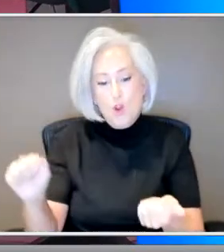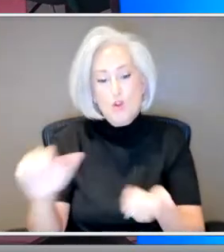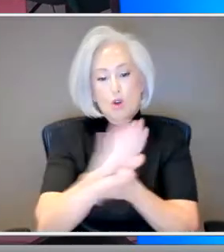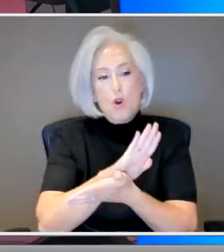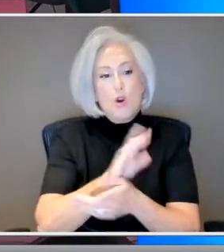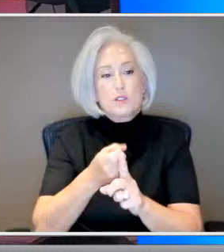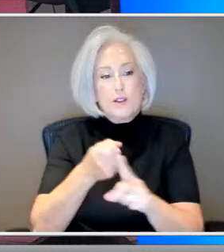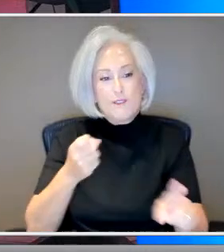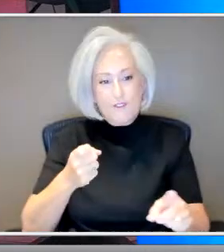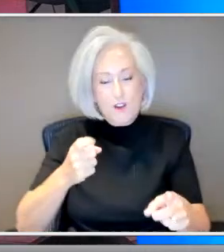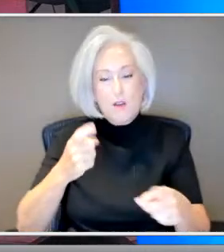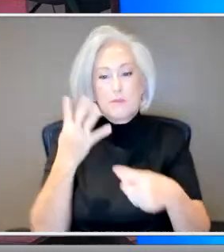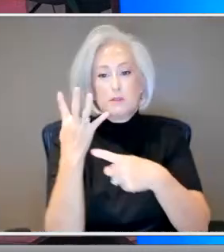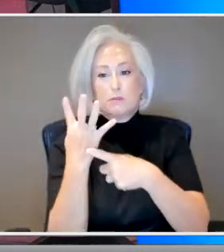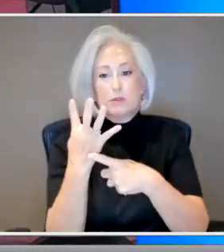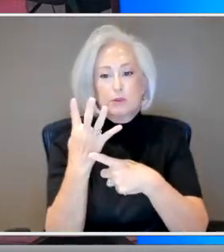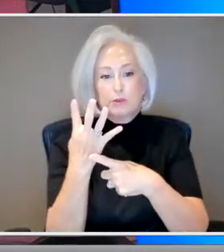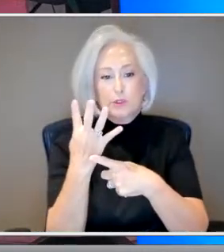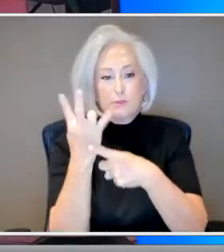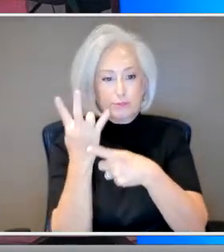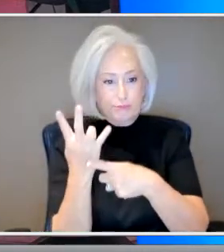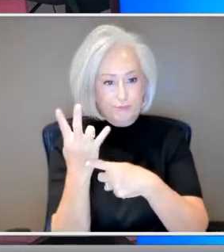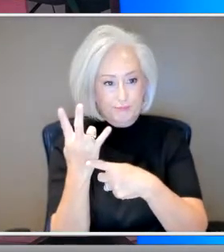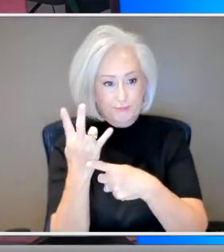your treatment plan? We touched on this a little bit.